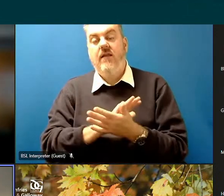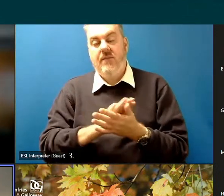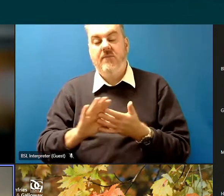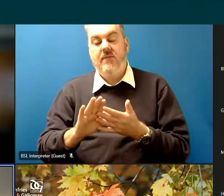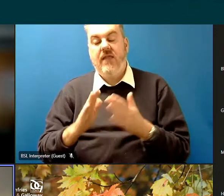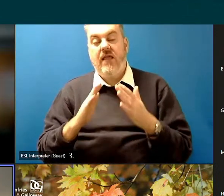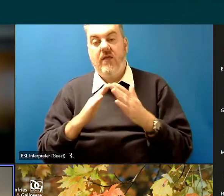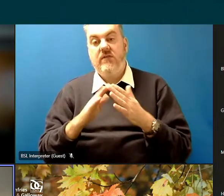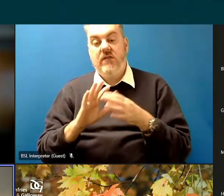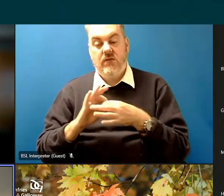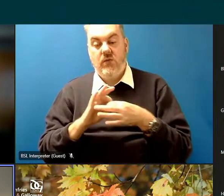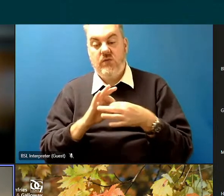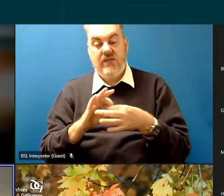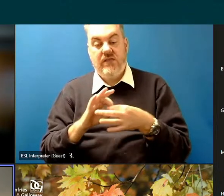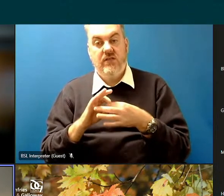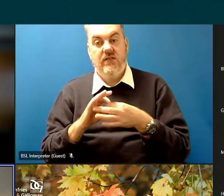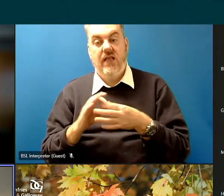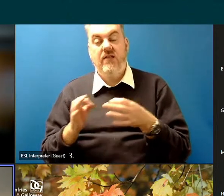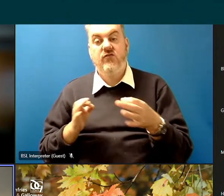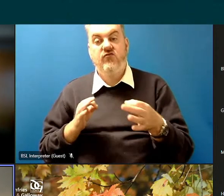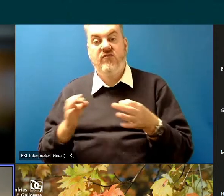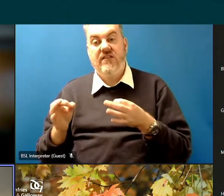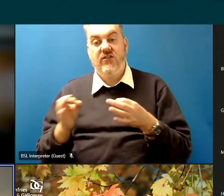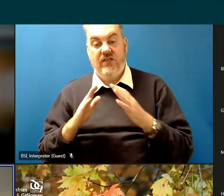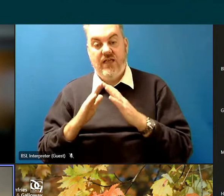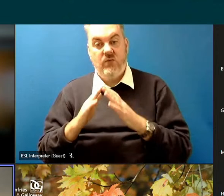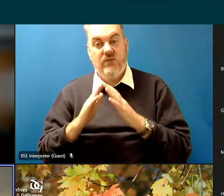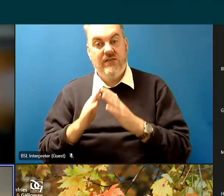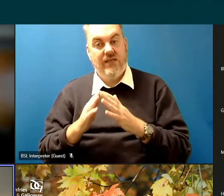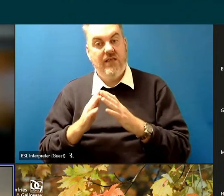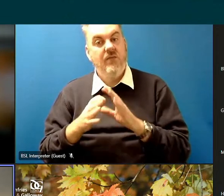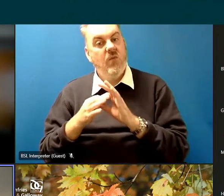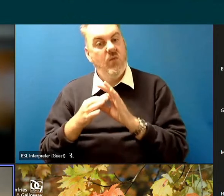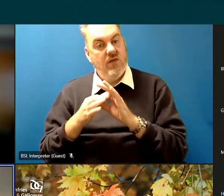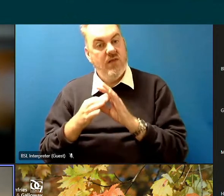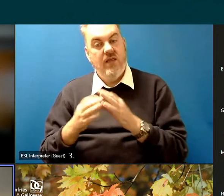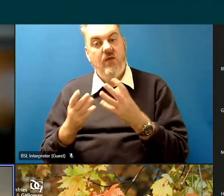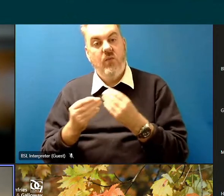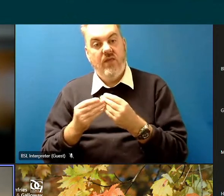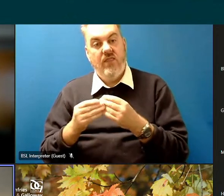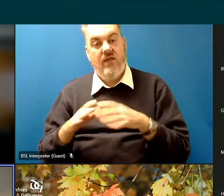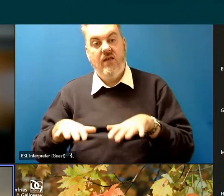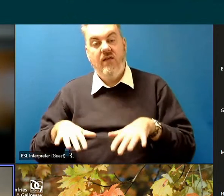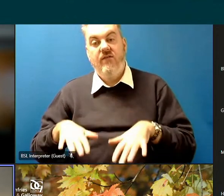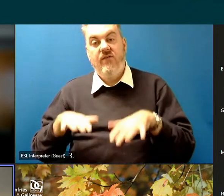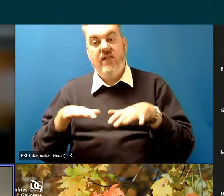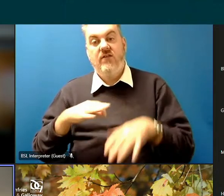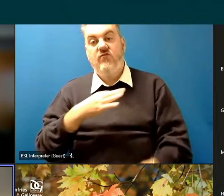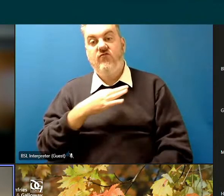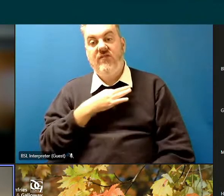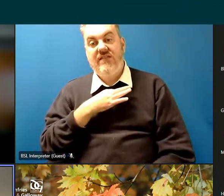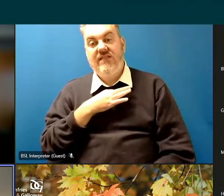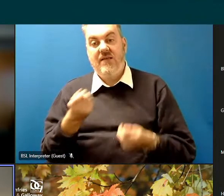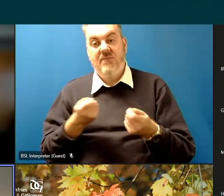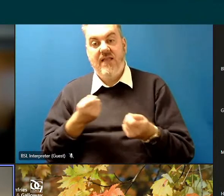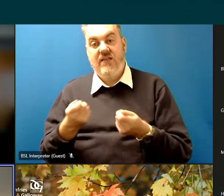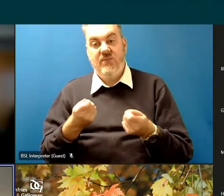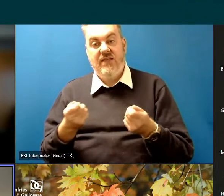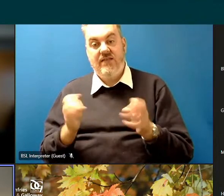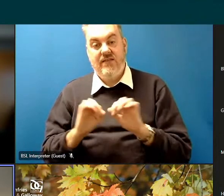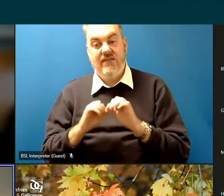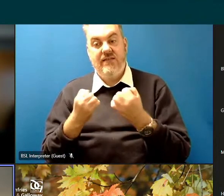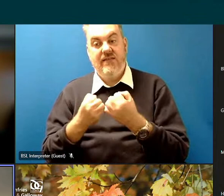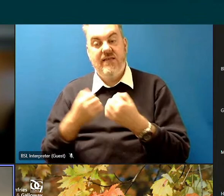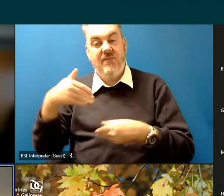and ourselves at Strategic Housing have been working really closely with the flood risk management team within the council to ensure that